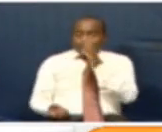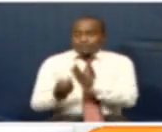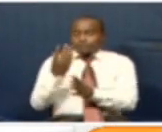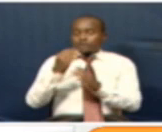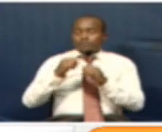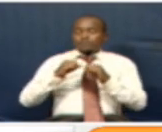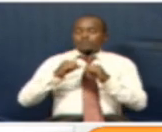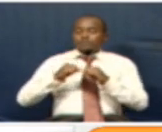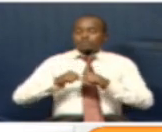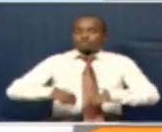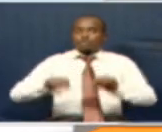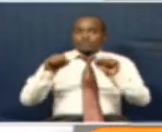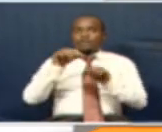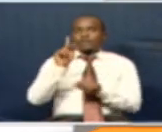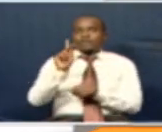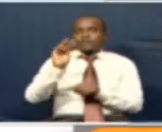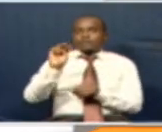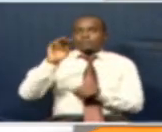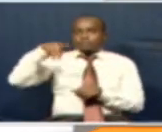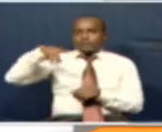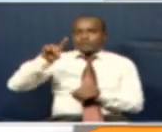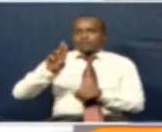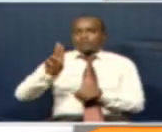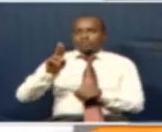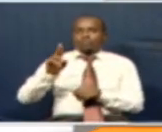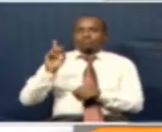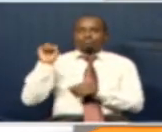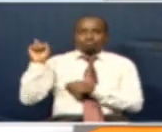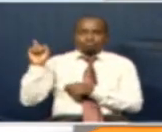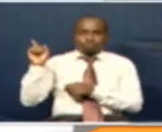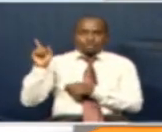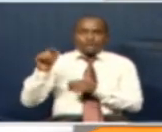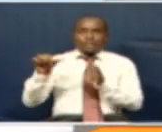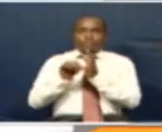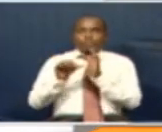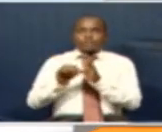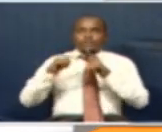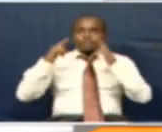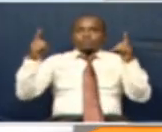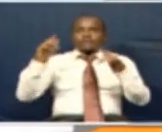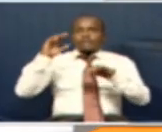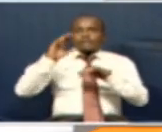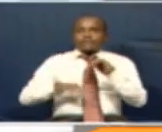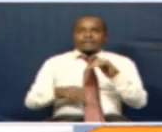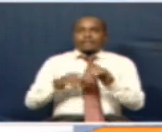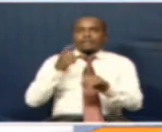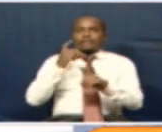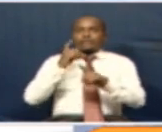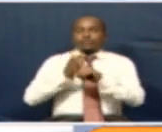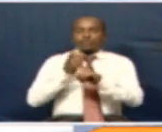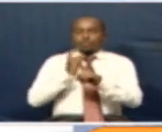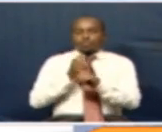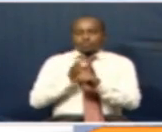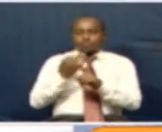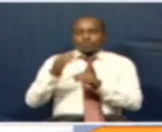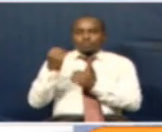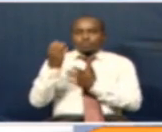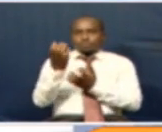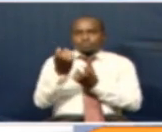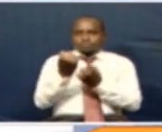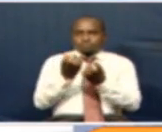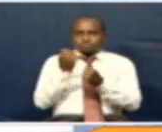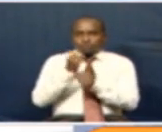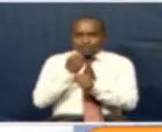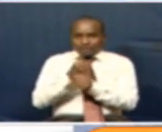Union, KPMDU, Dr. Victor Ngani, the problems are bigger than just the tools of trade. In a working proposal